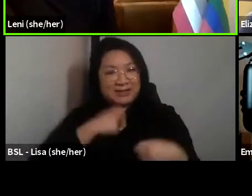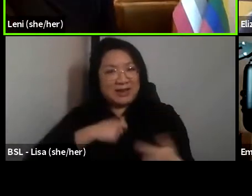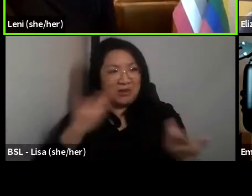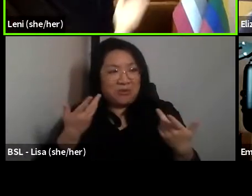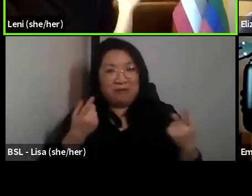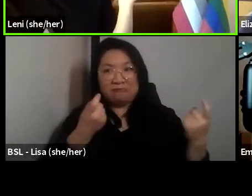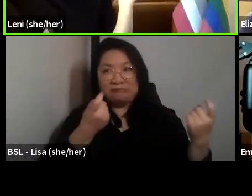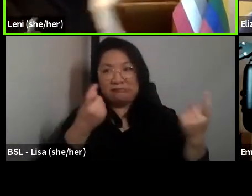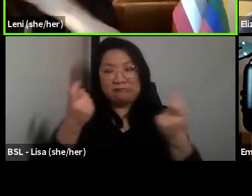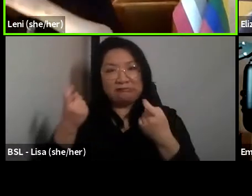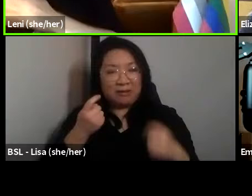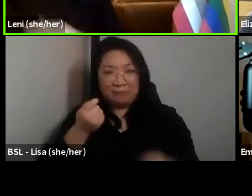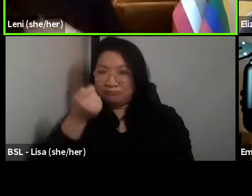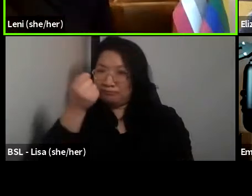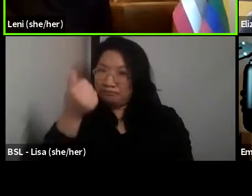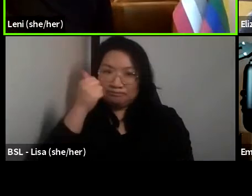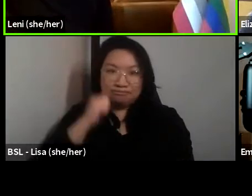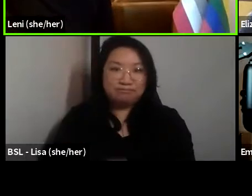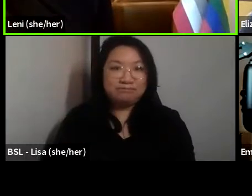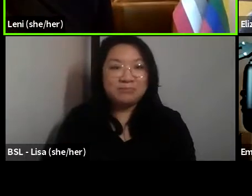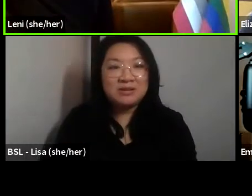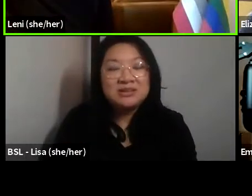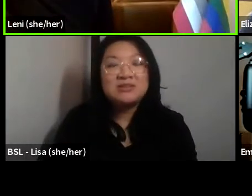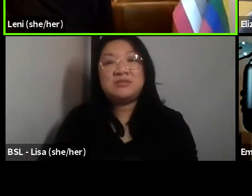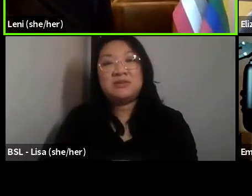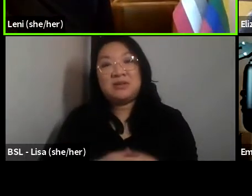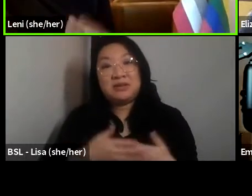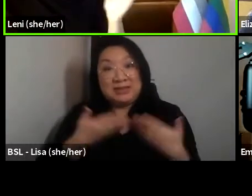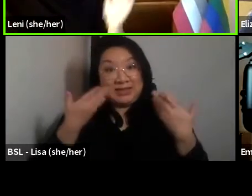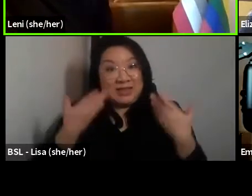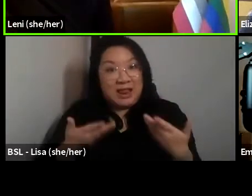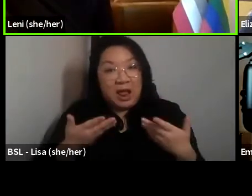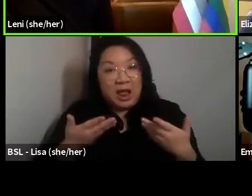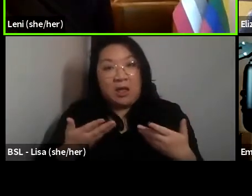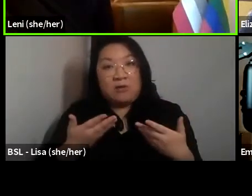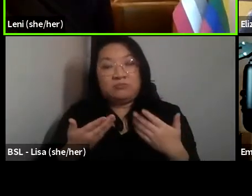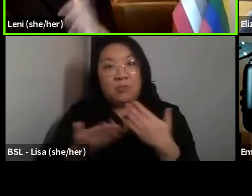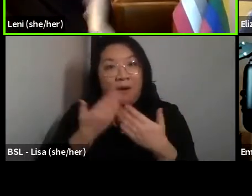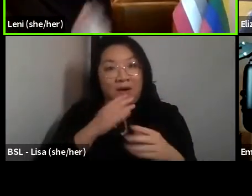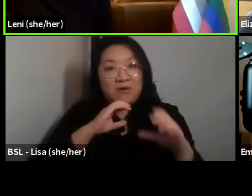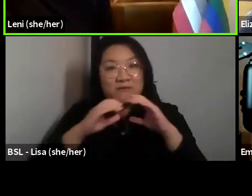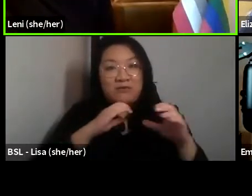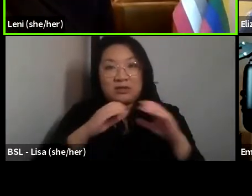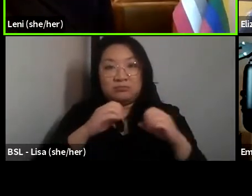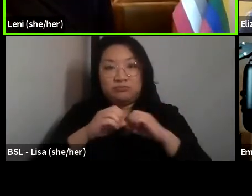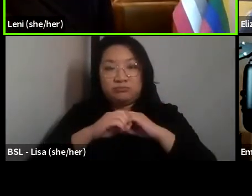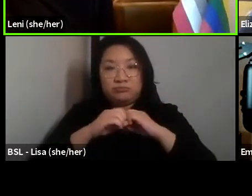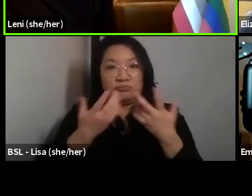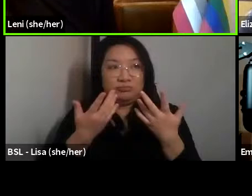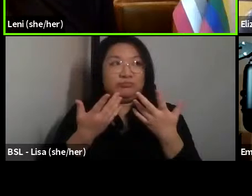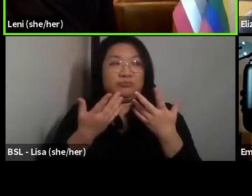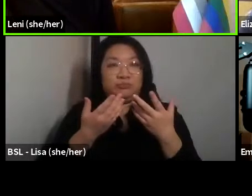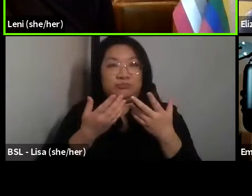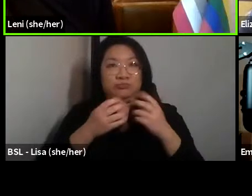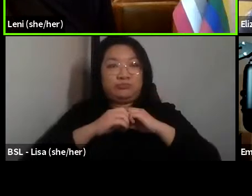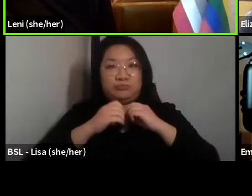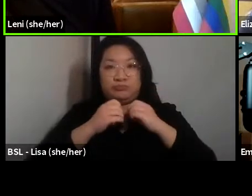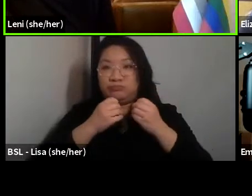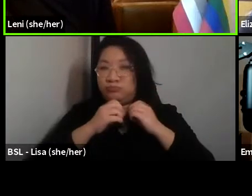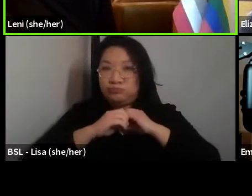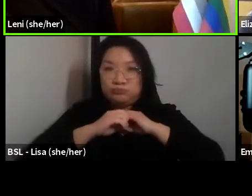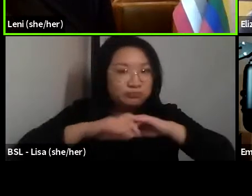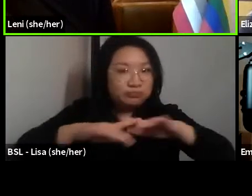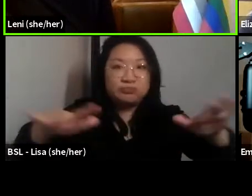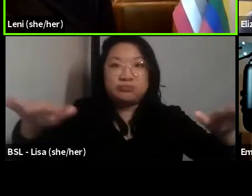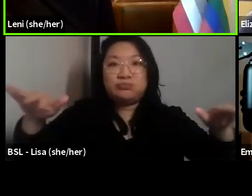the amount of more conversation we have now than we had 2 years ago is incredible, and is undoubtedly down in part to the people